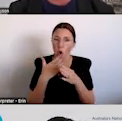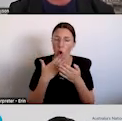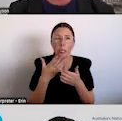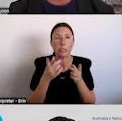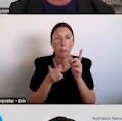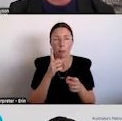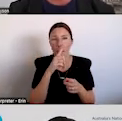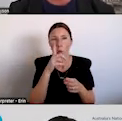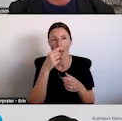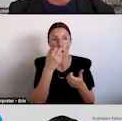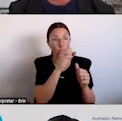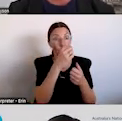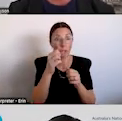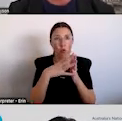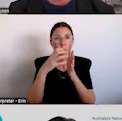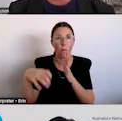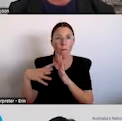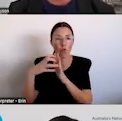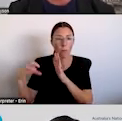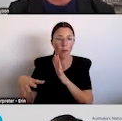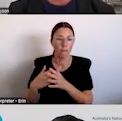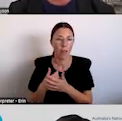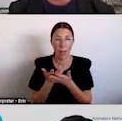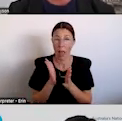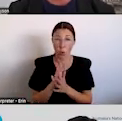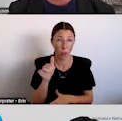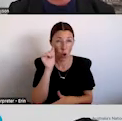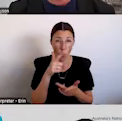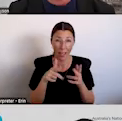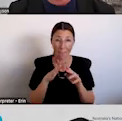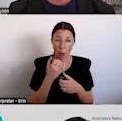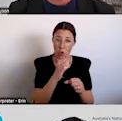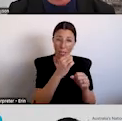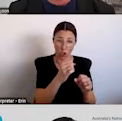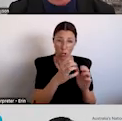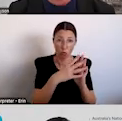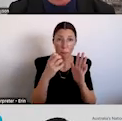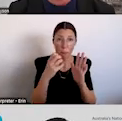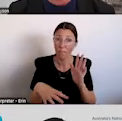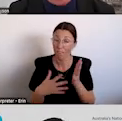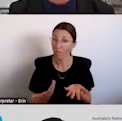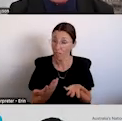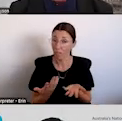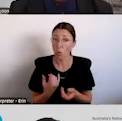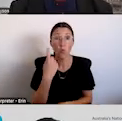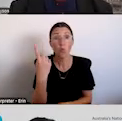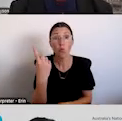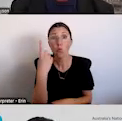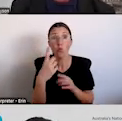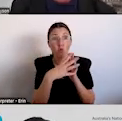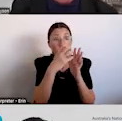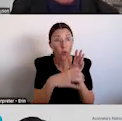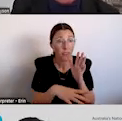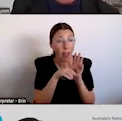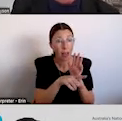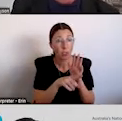protection mechanisms. How do we detect whether it has been removed or not? And how do you detect who removed what?